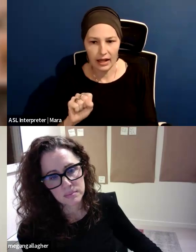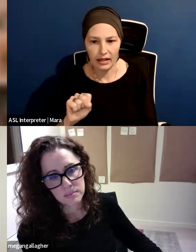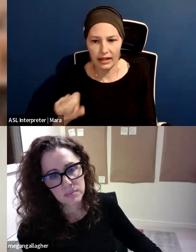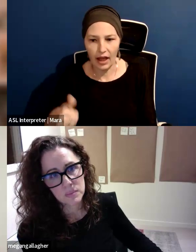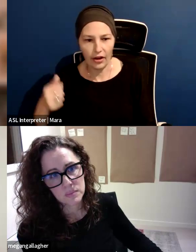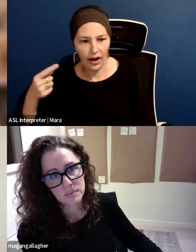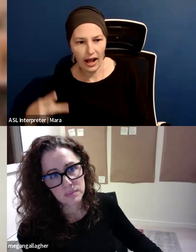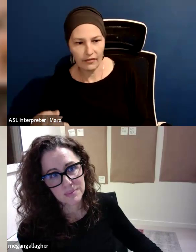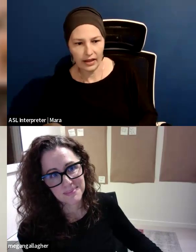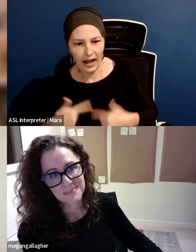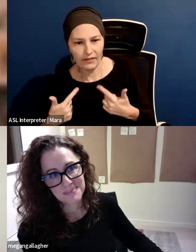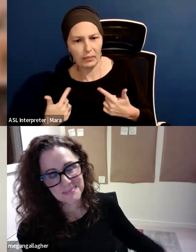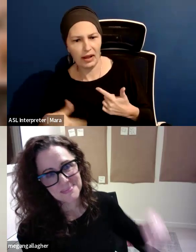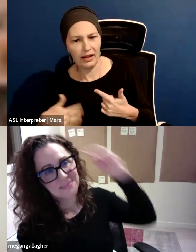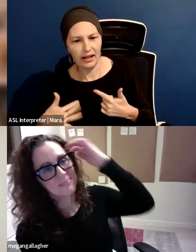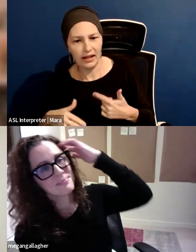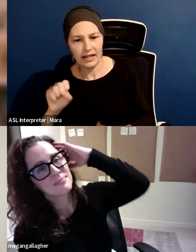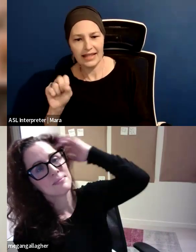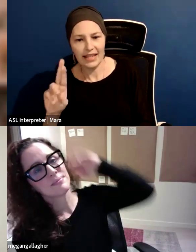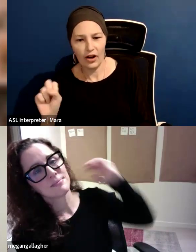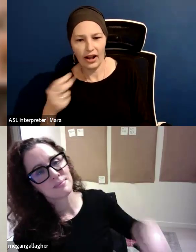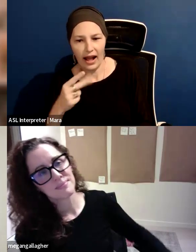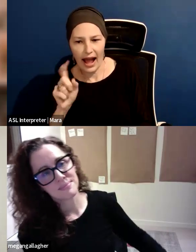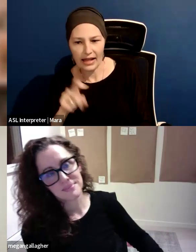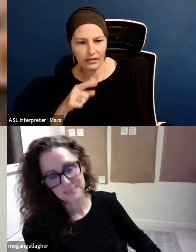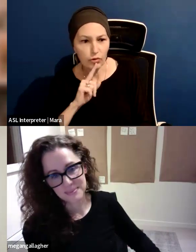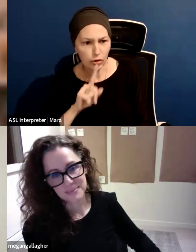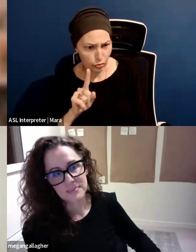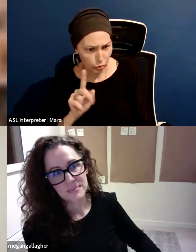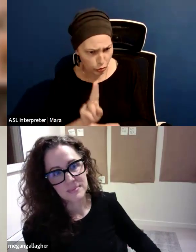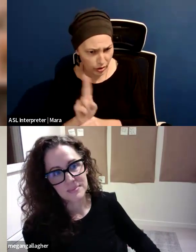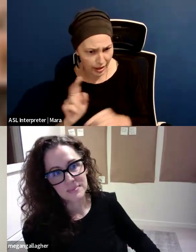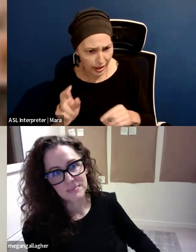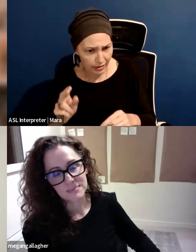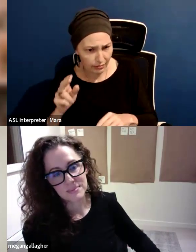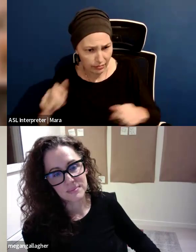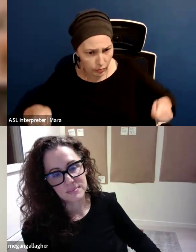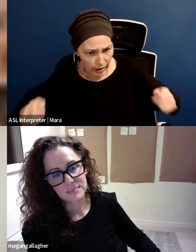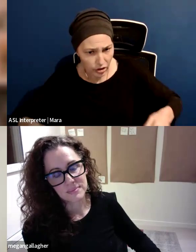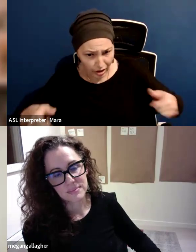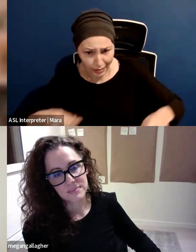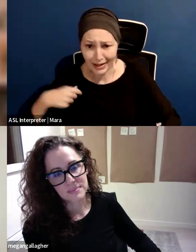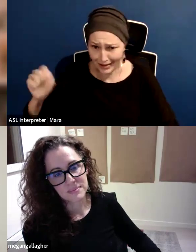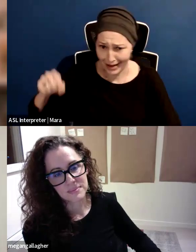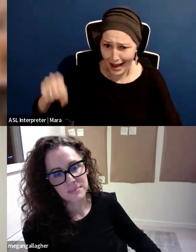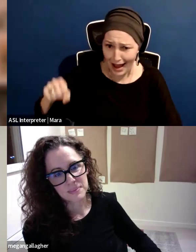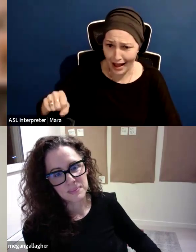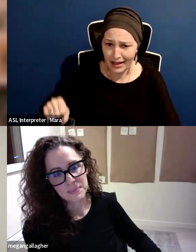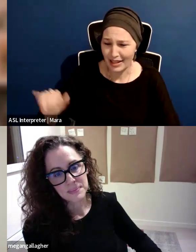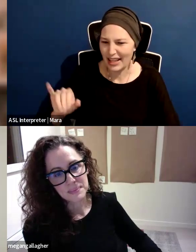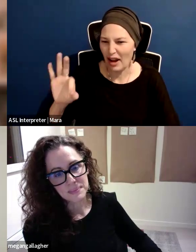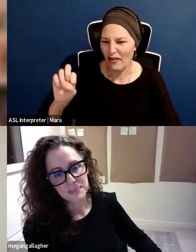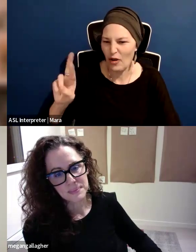wheelchairs. It wasn't around when I was 18 years old. And she was like, cool. And then at the end of the shoot, she basically